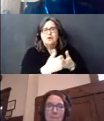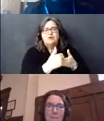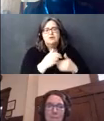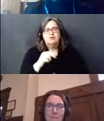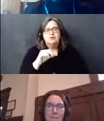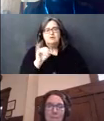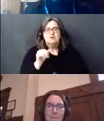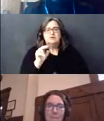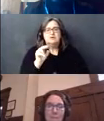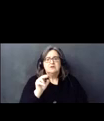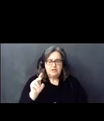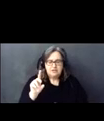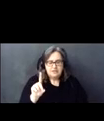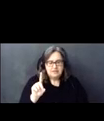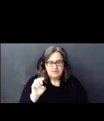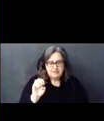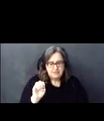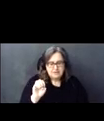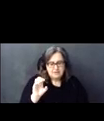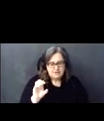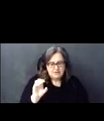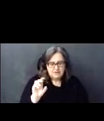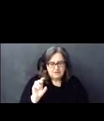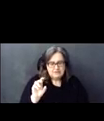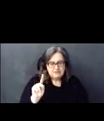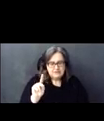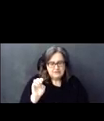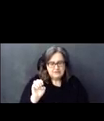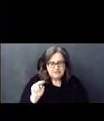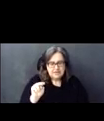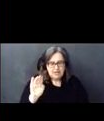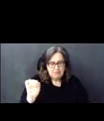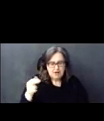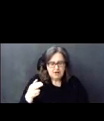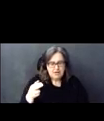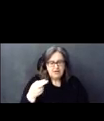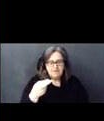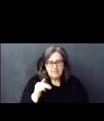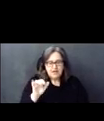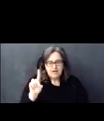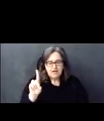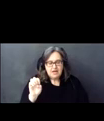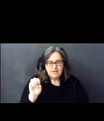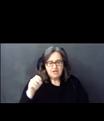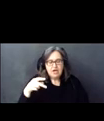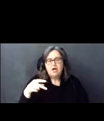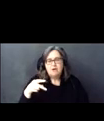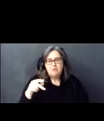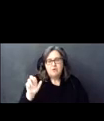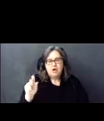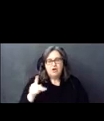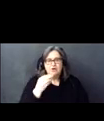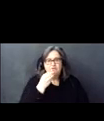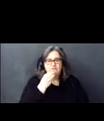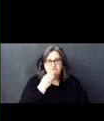Jan Deckenbach, director of the Hyde Park Kenwood Food Pantry. My good friend and